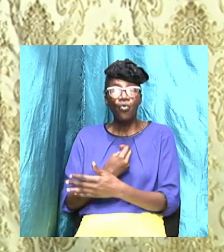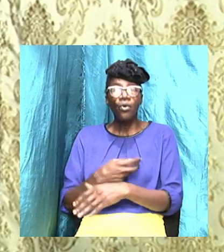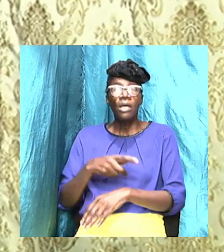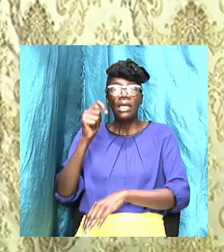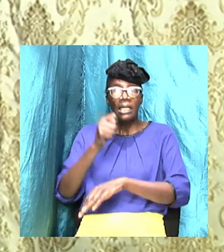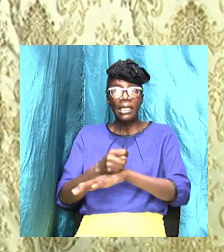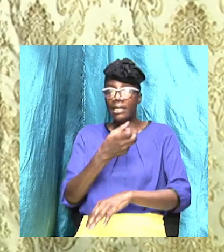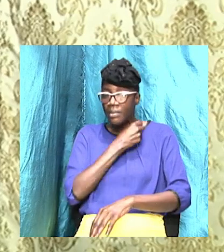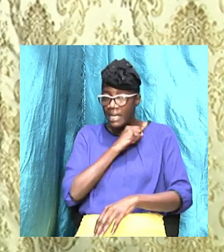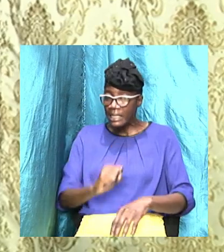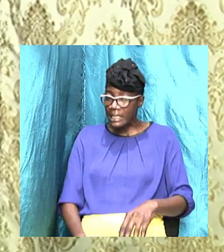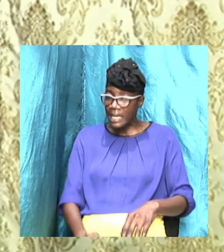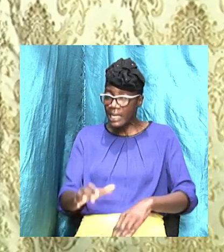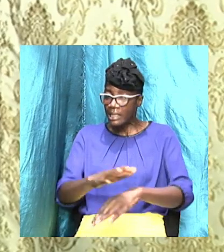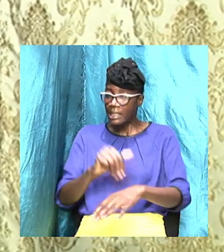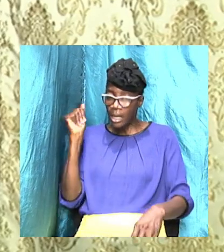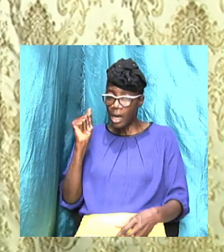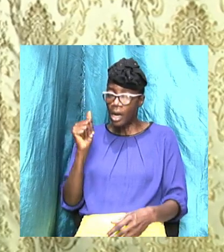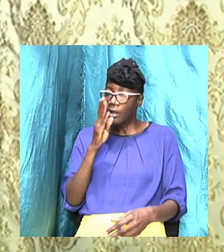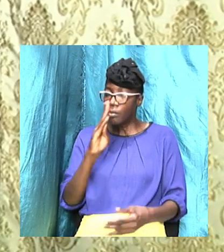holy. Leviticus